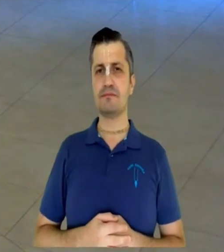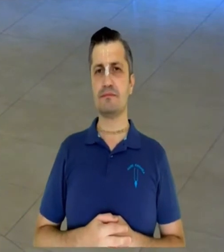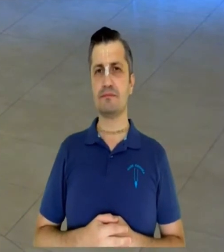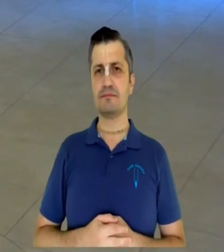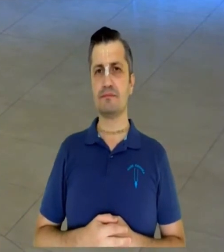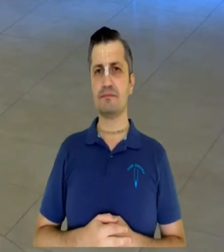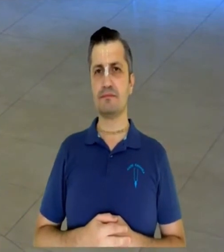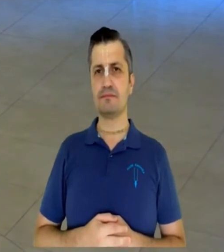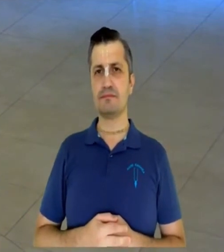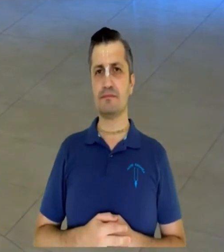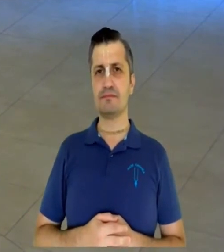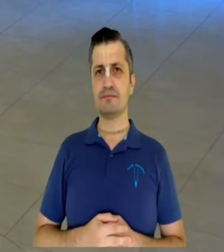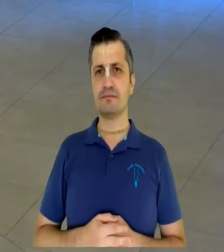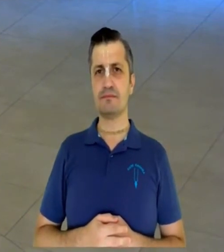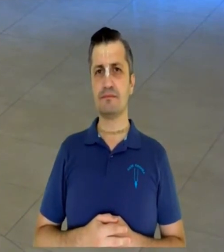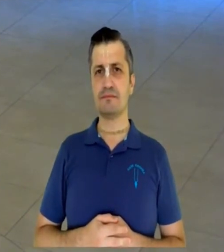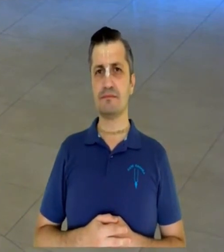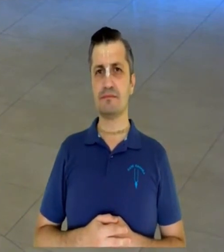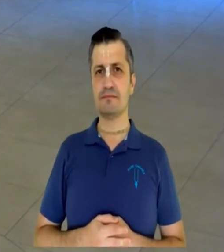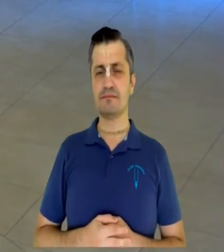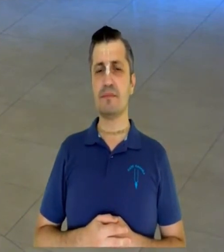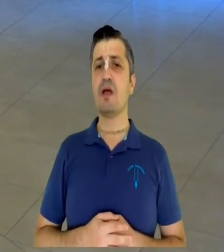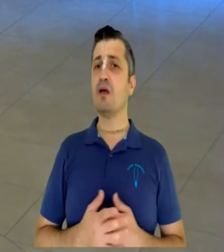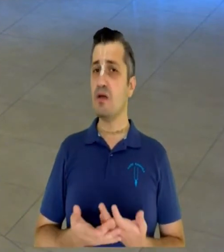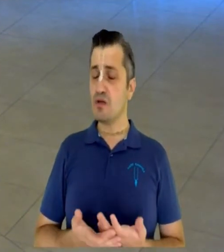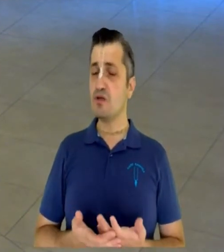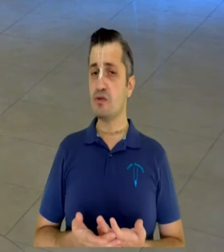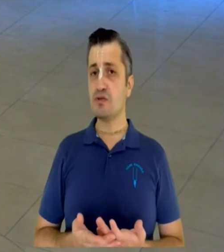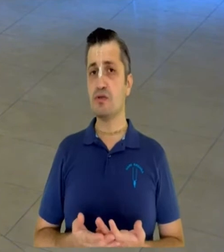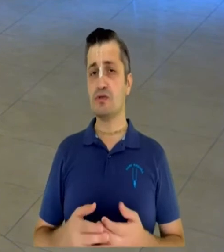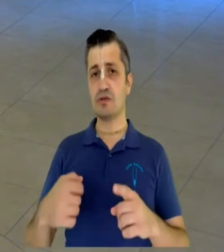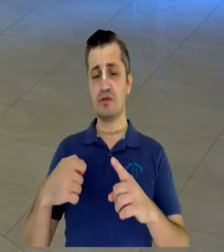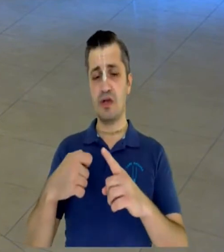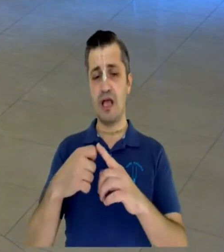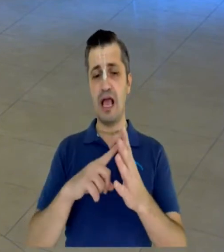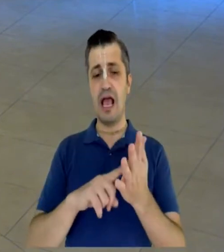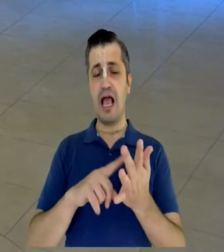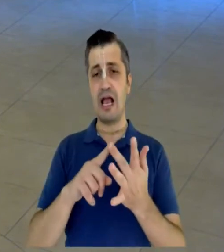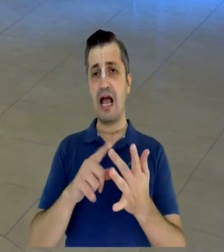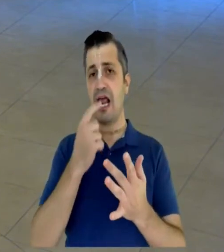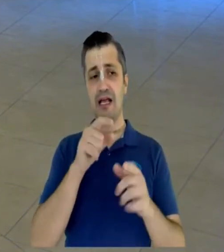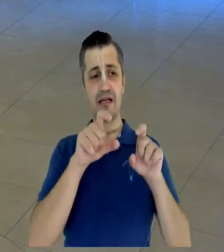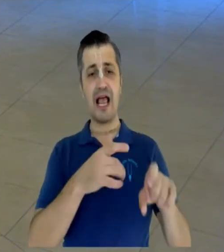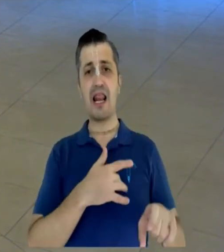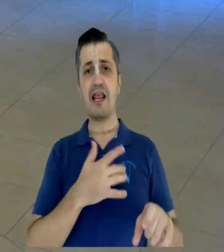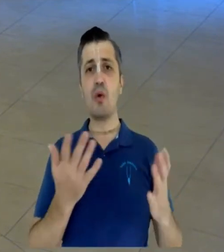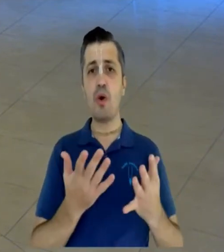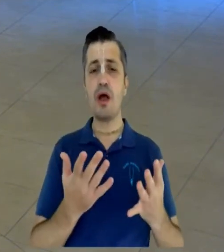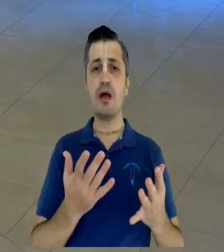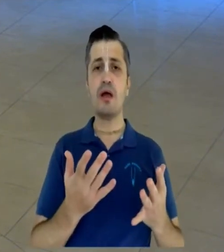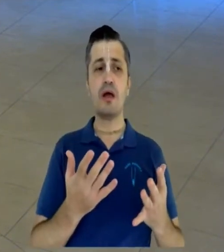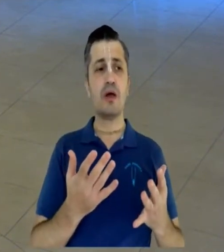public houses, or where people drink alcohol, and all these different places that correspond, this is where Kali's